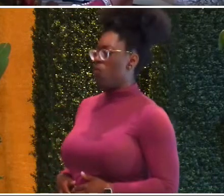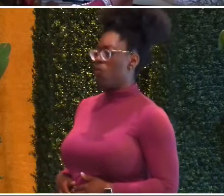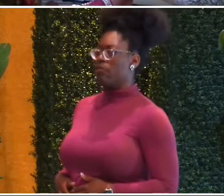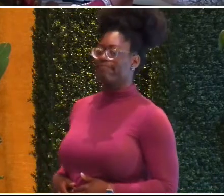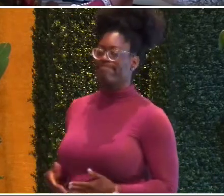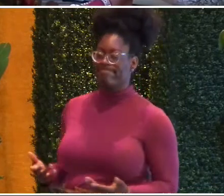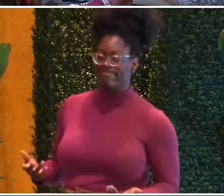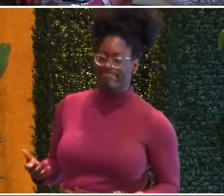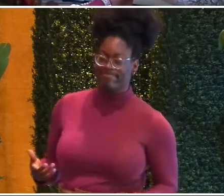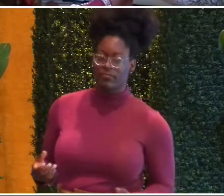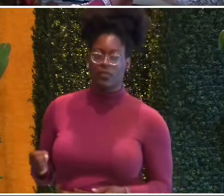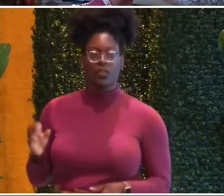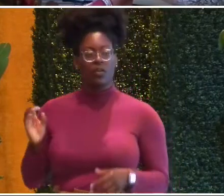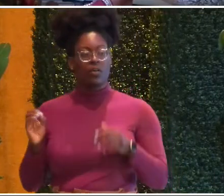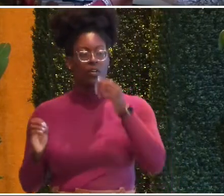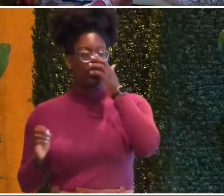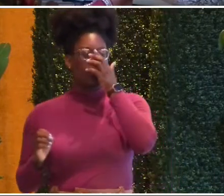mama.